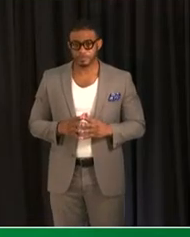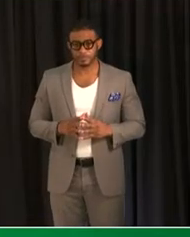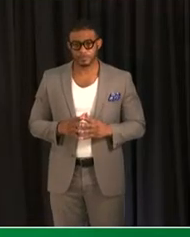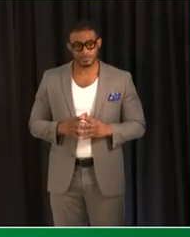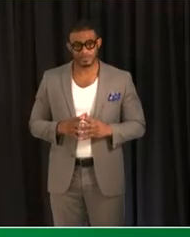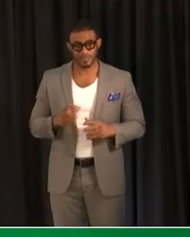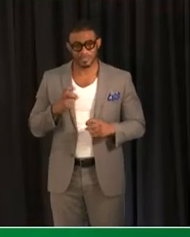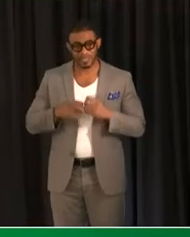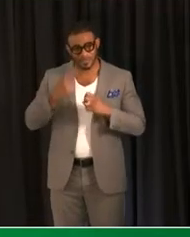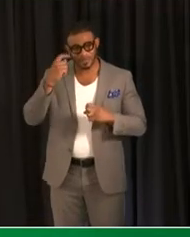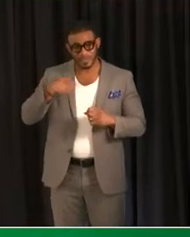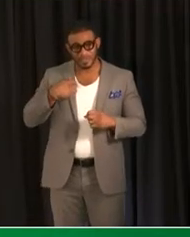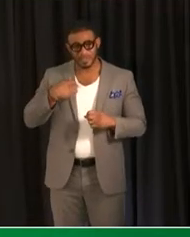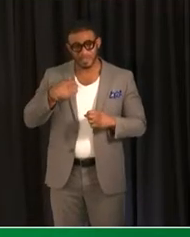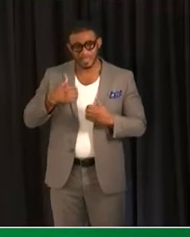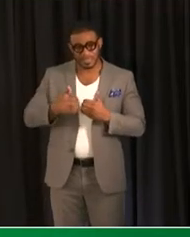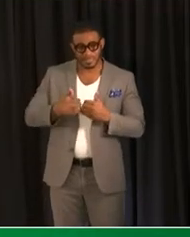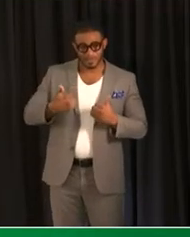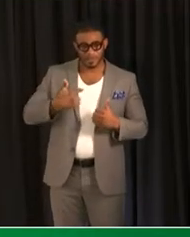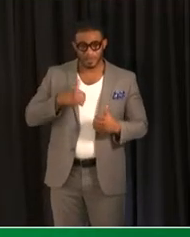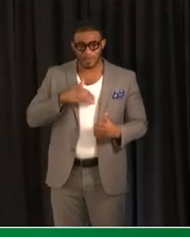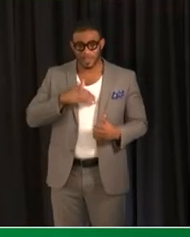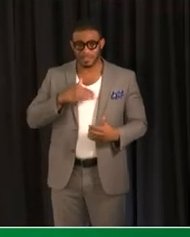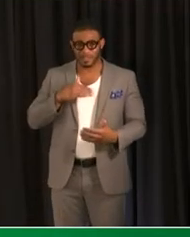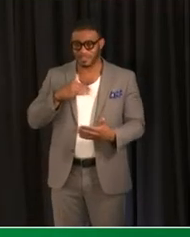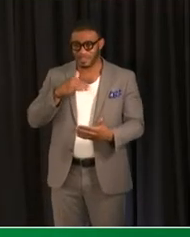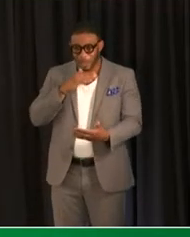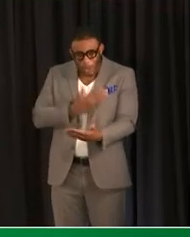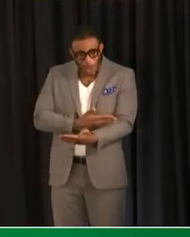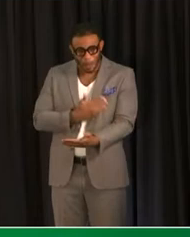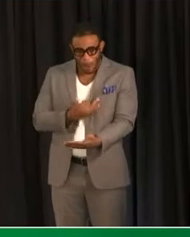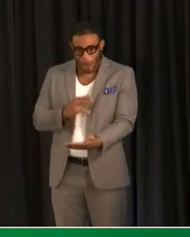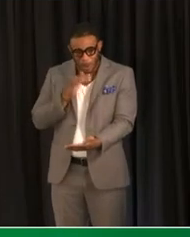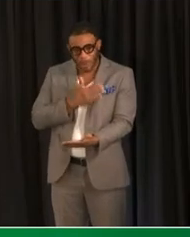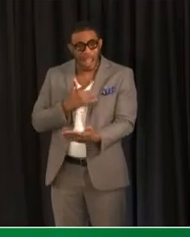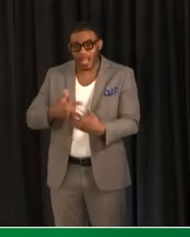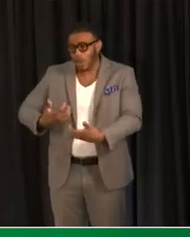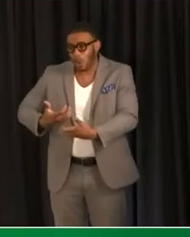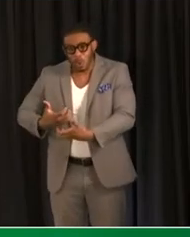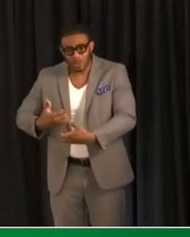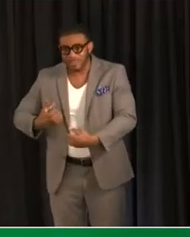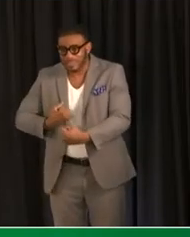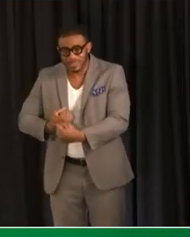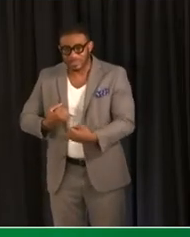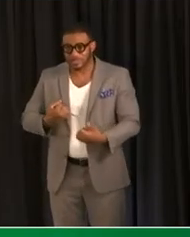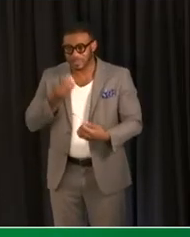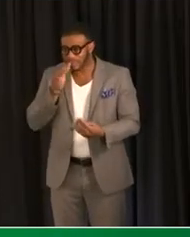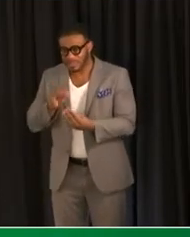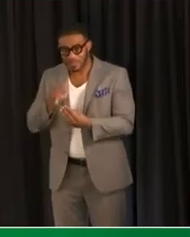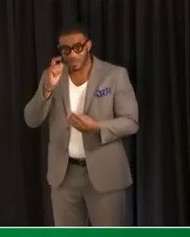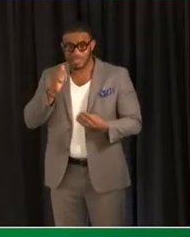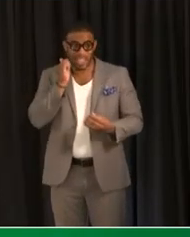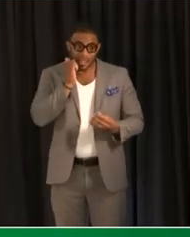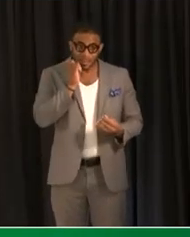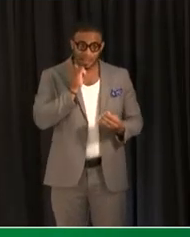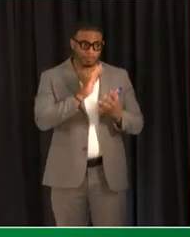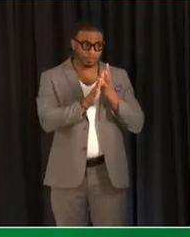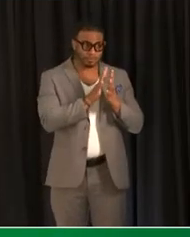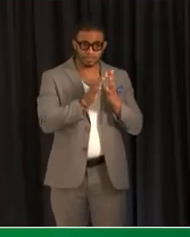abrazarla. So it was very difficult for me that she was wearing gloves and masks, and I couldn't even hold her, kiss